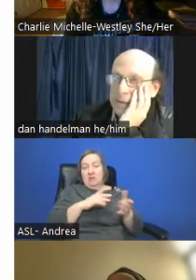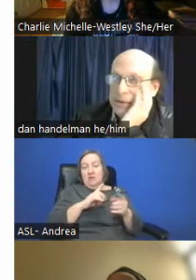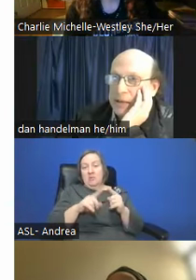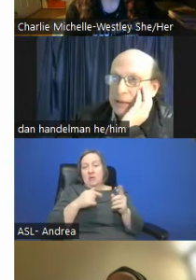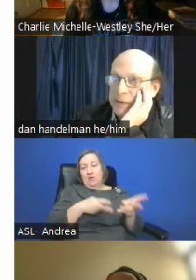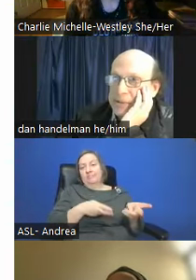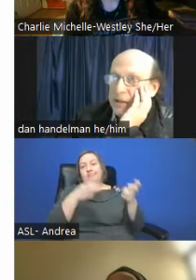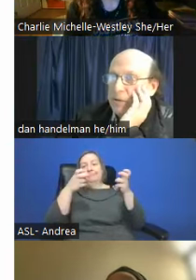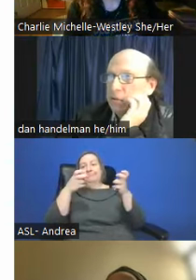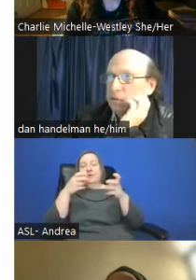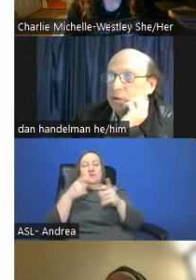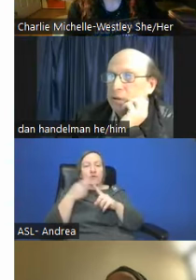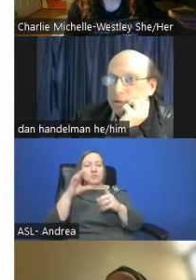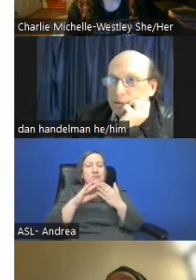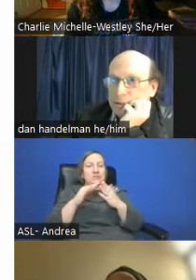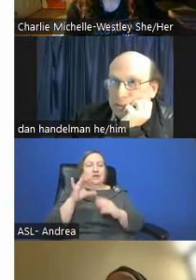that language directly from the city code.